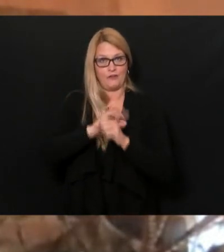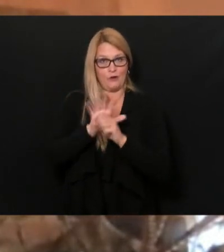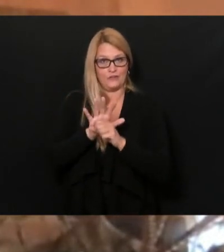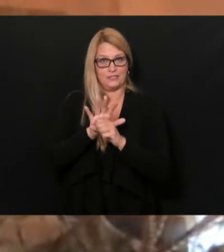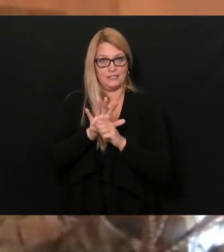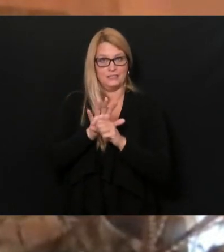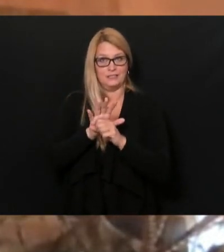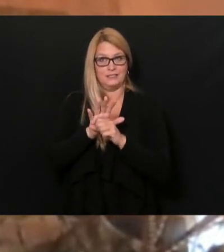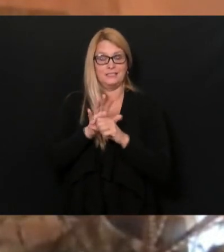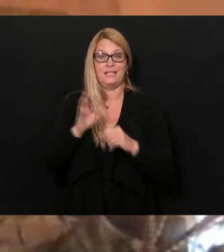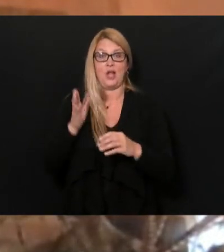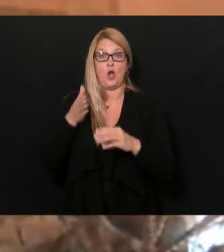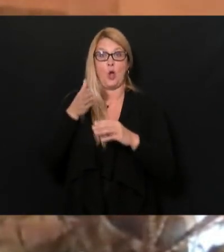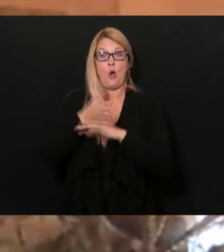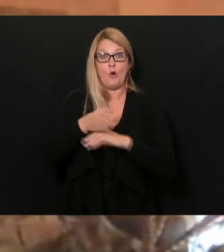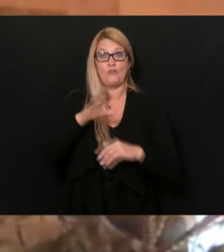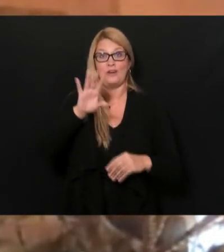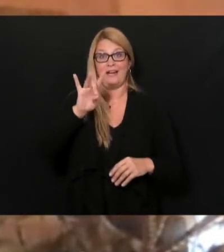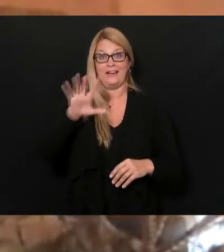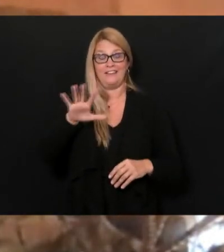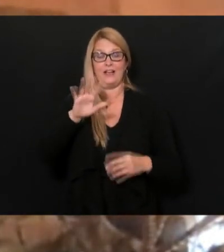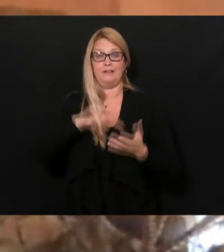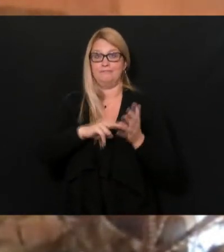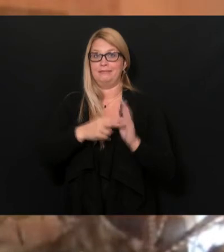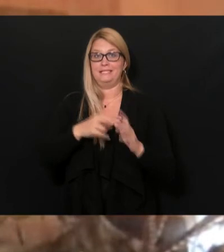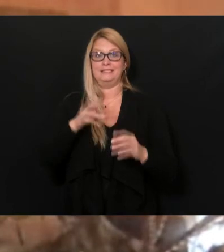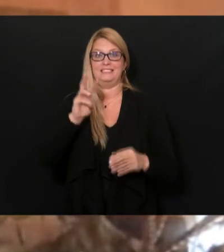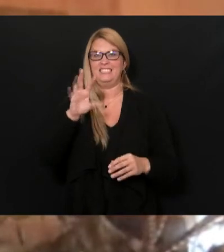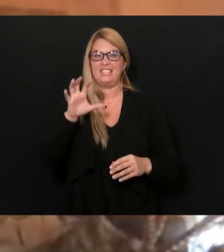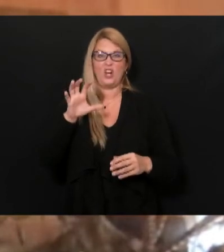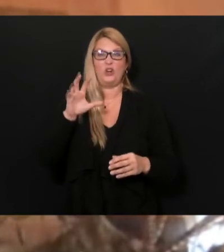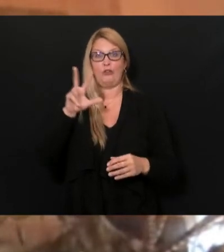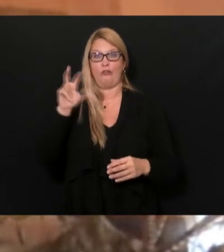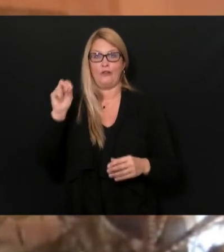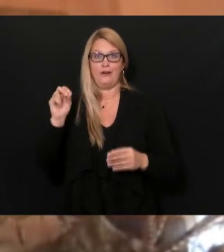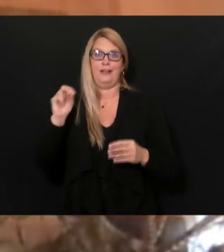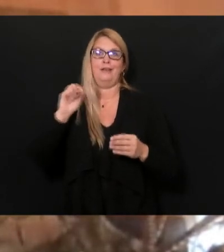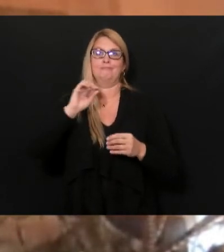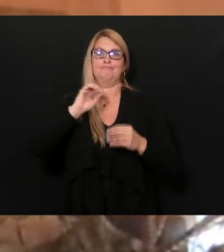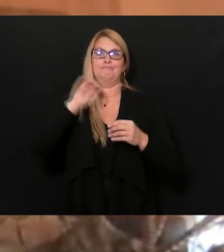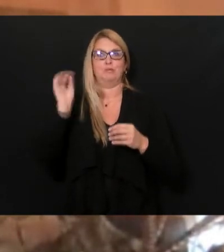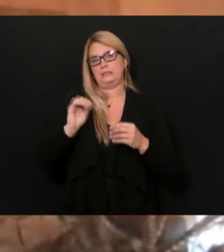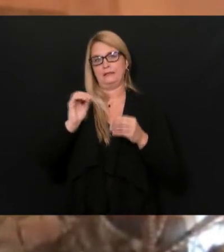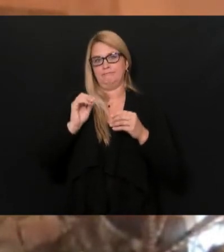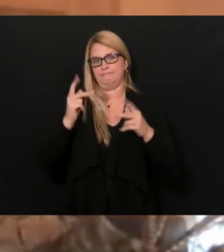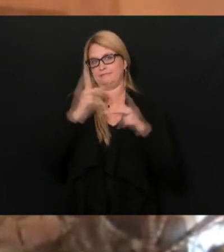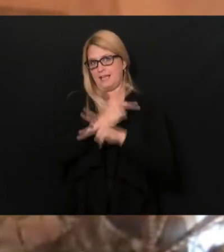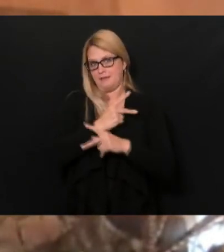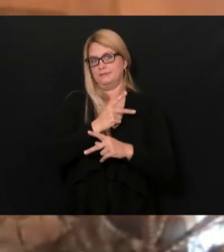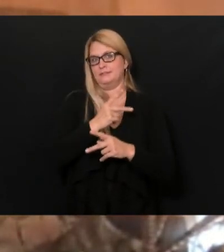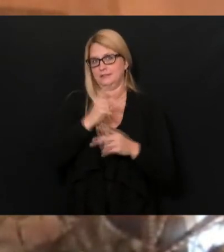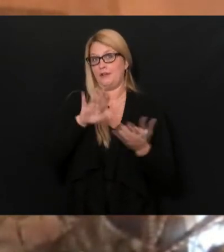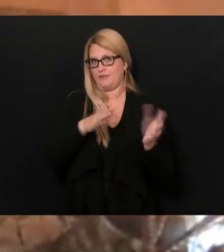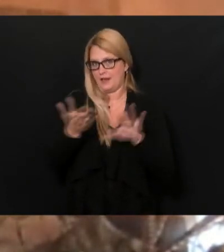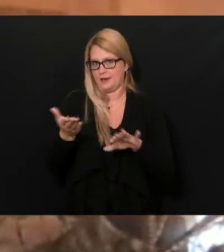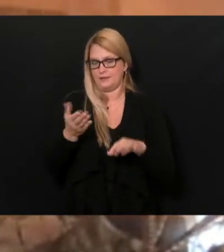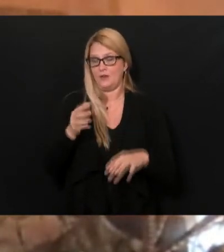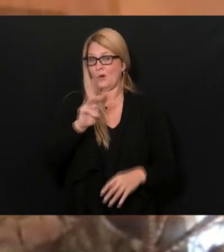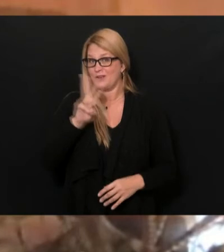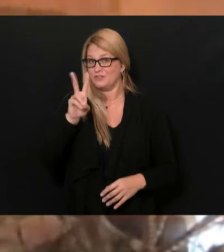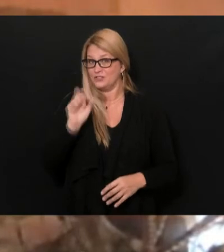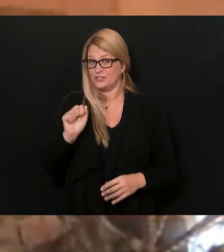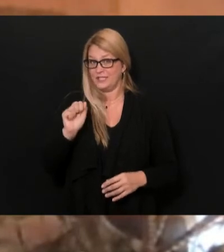have a 630 times increased risk of dying. And from our West Virginia own data, as